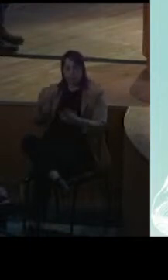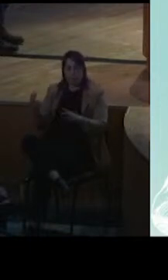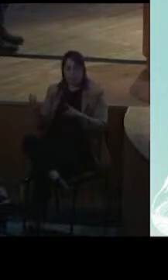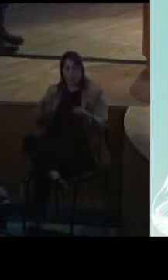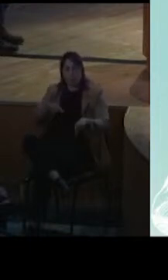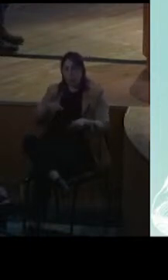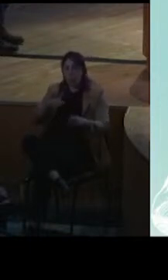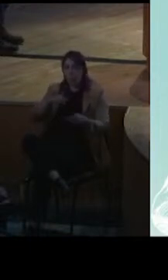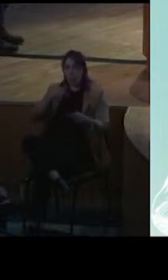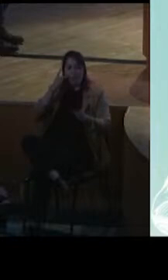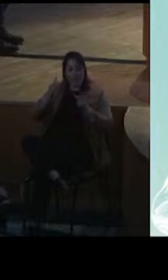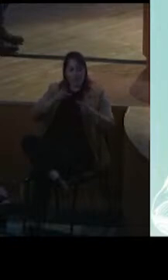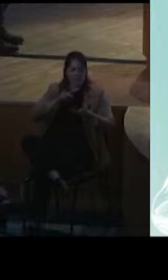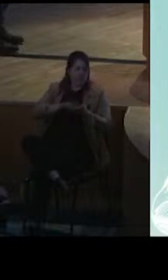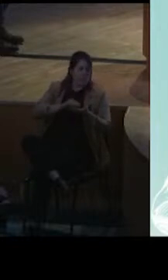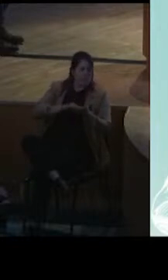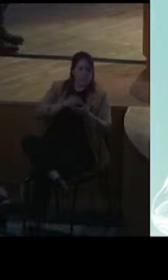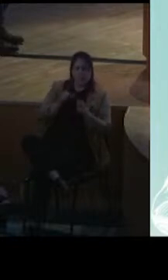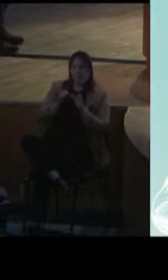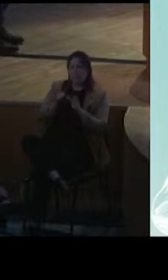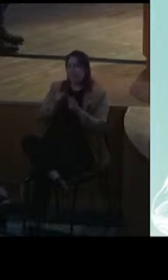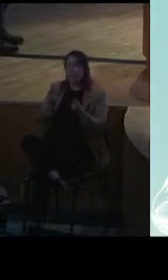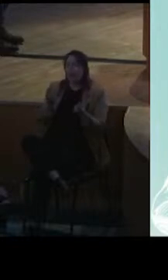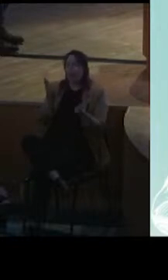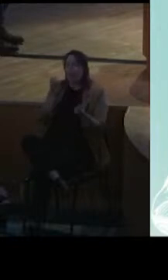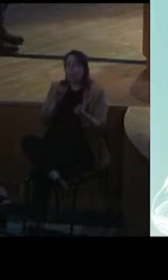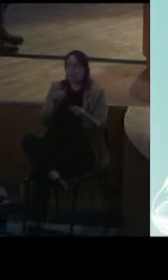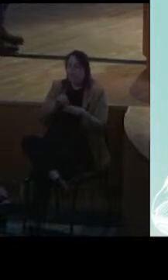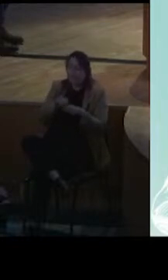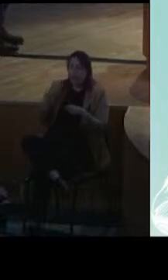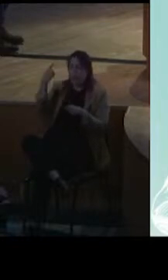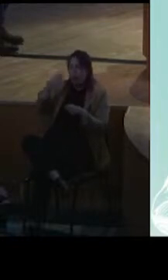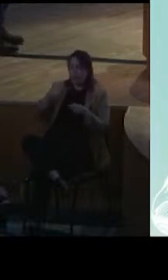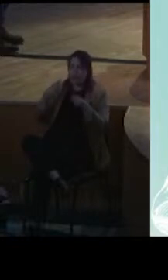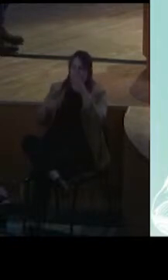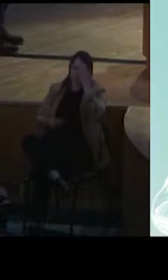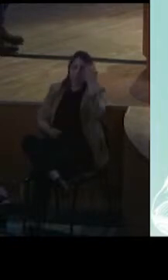what sustainability really looks like in Hawaii.